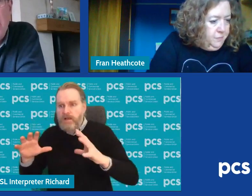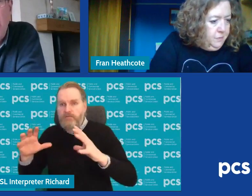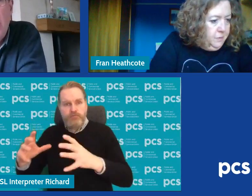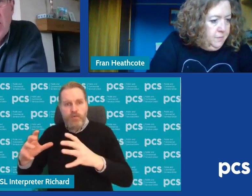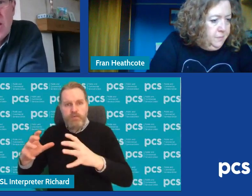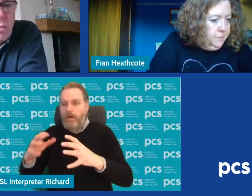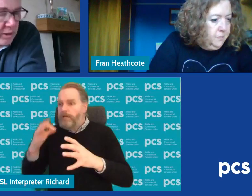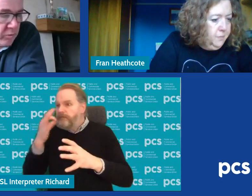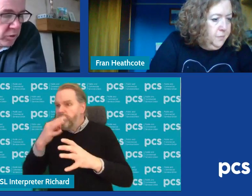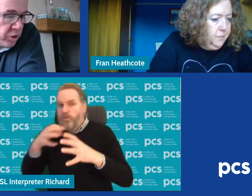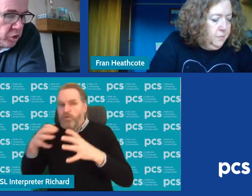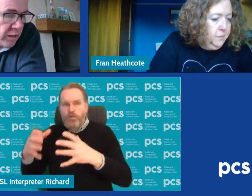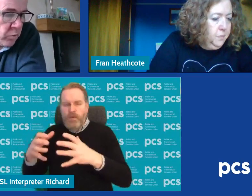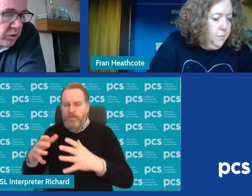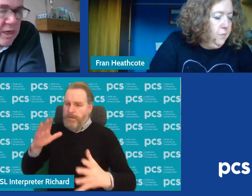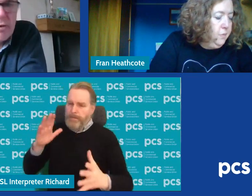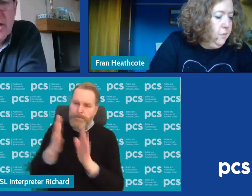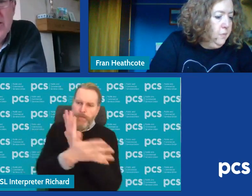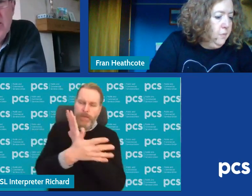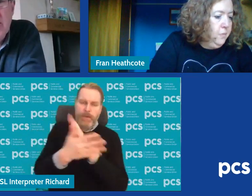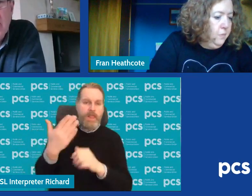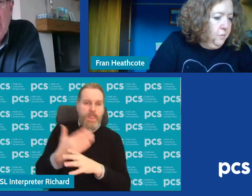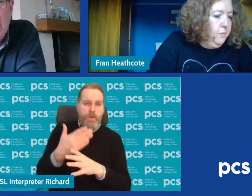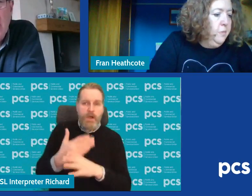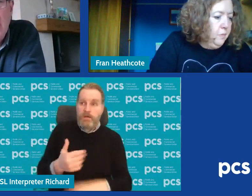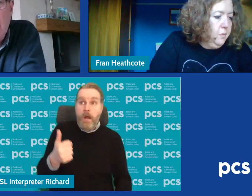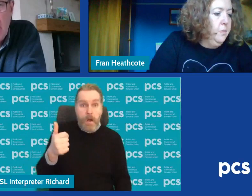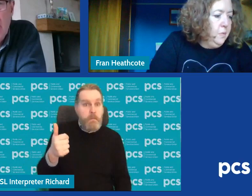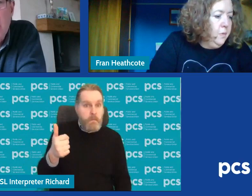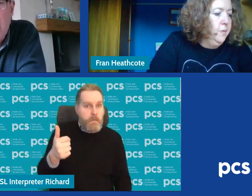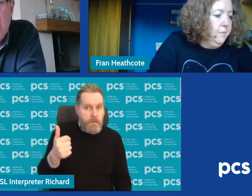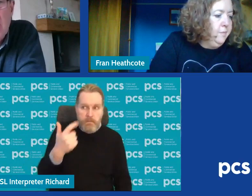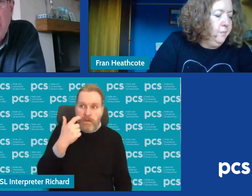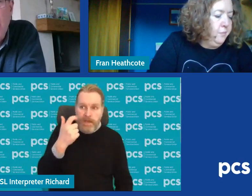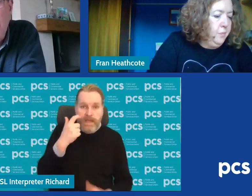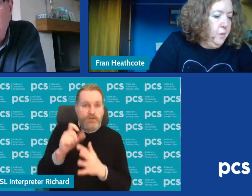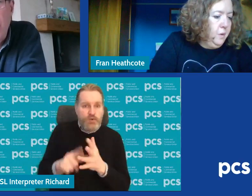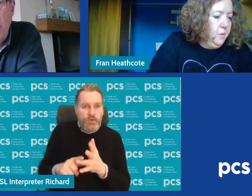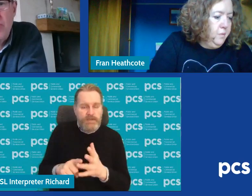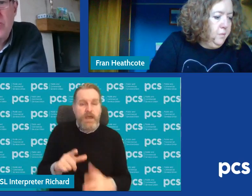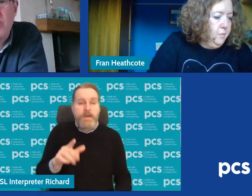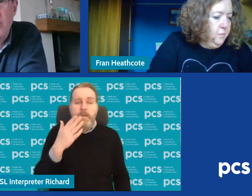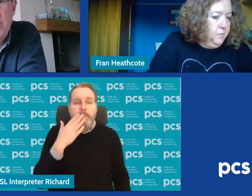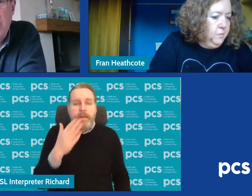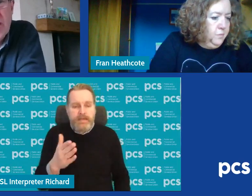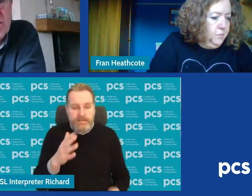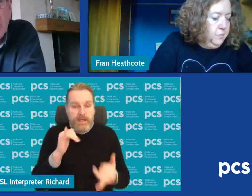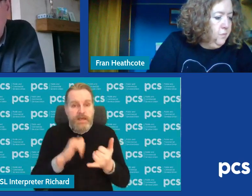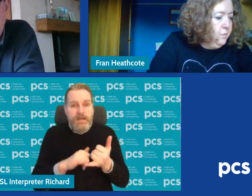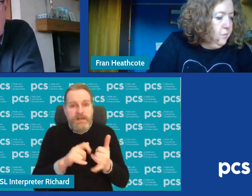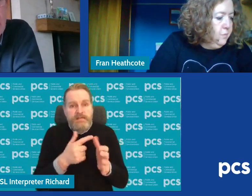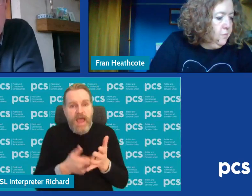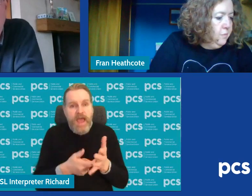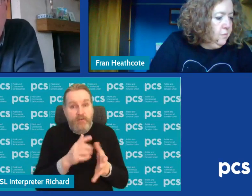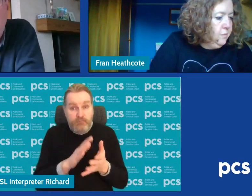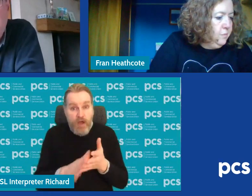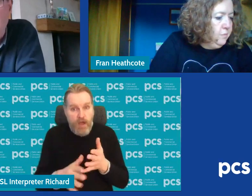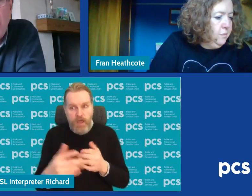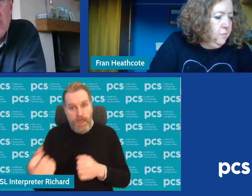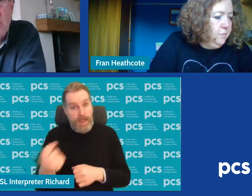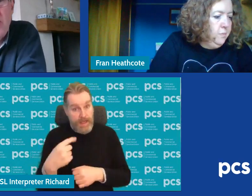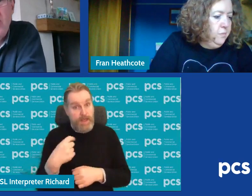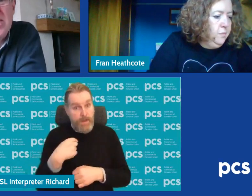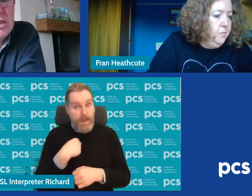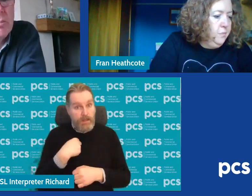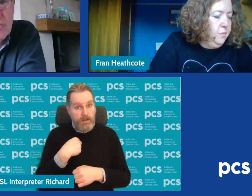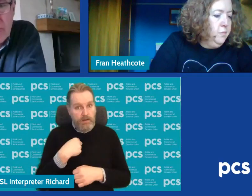consider it. So what I would suggest, what Sarah does is again to email into the DWP group office with a suggestion, and somebody from there will respond